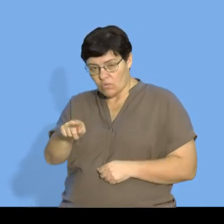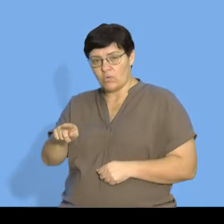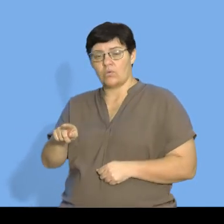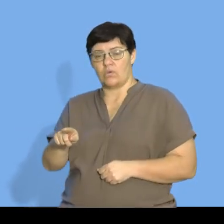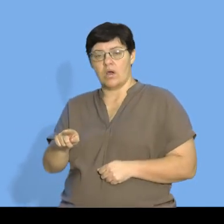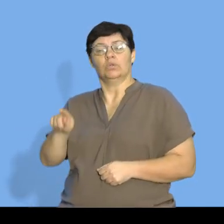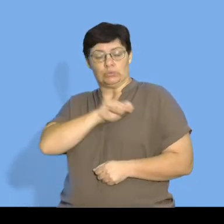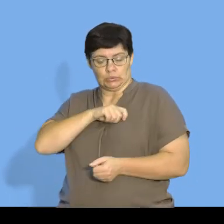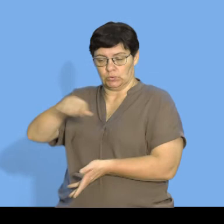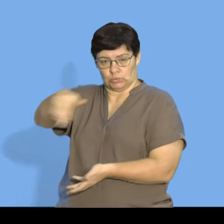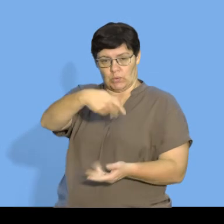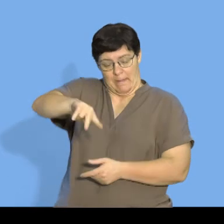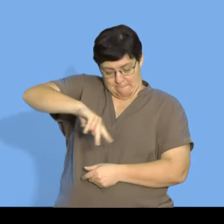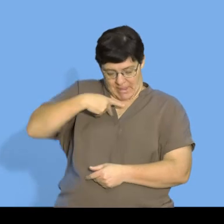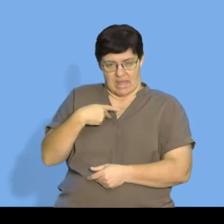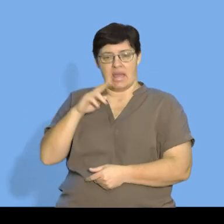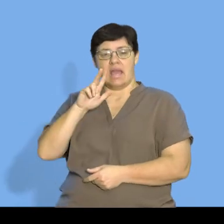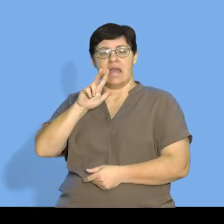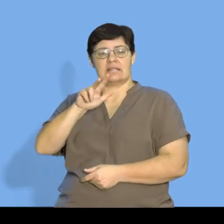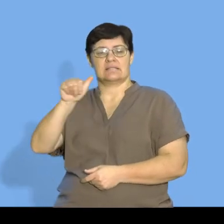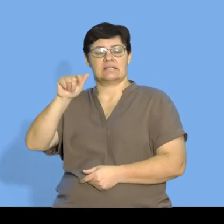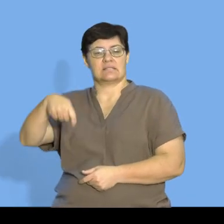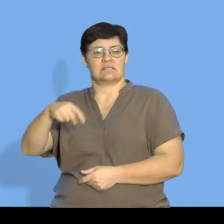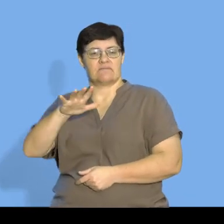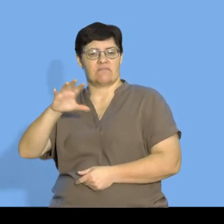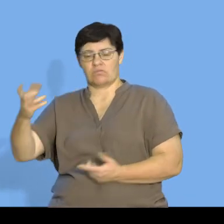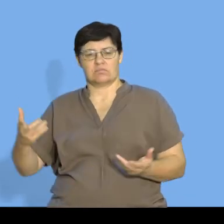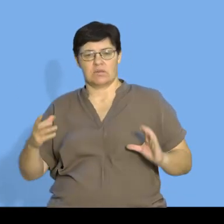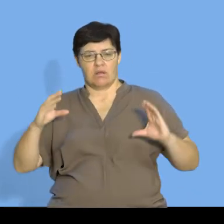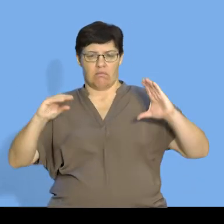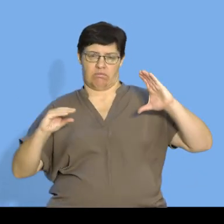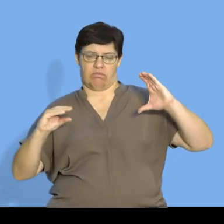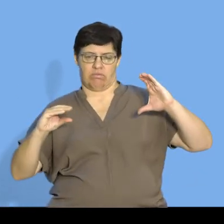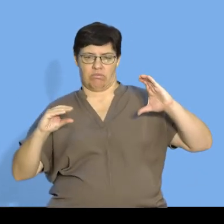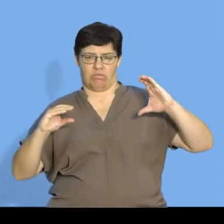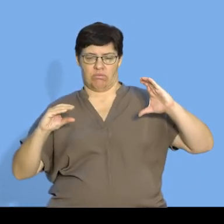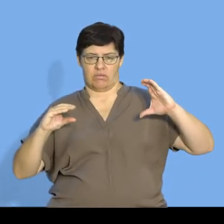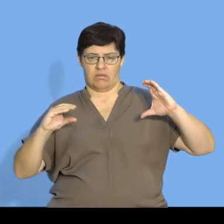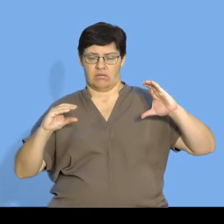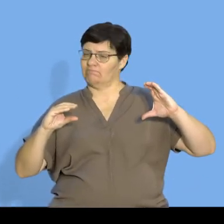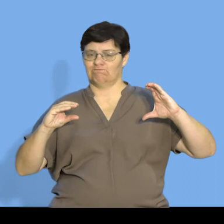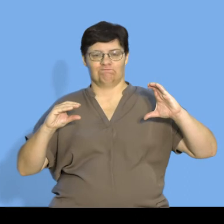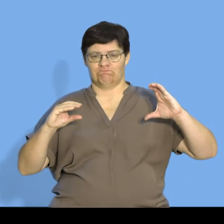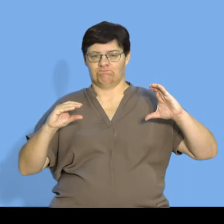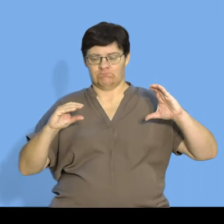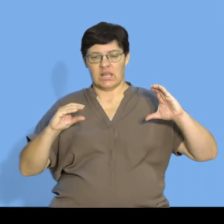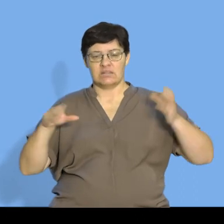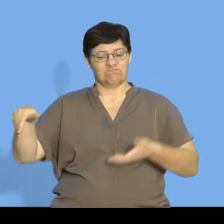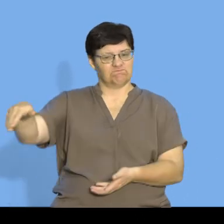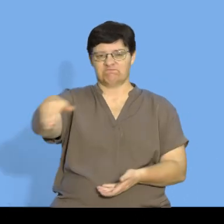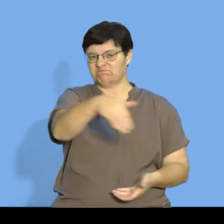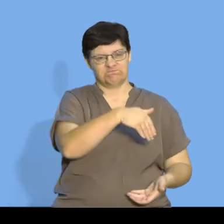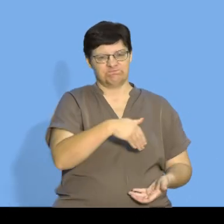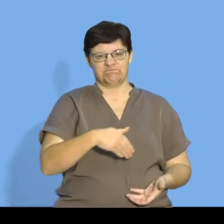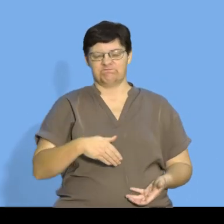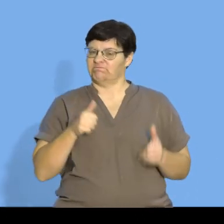141,150. There's your 86,500, which is your actual. So this is your budgeted figure, and this is your